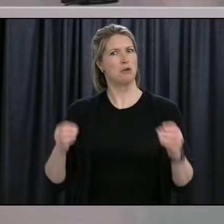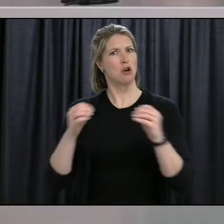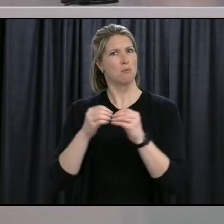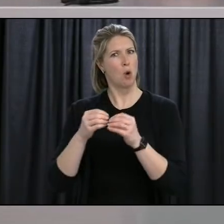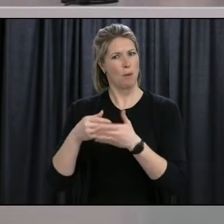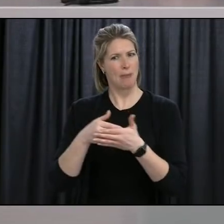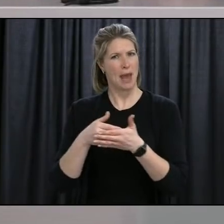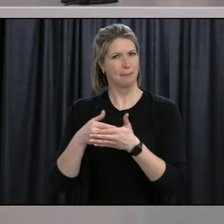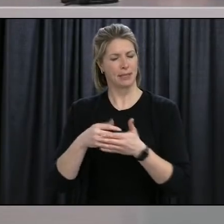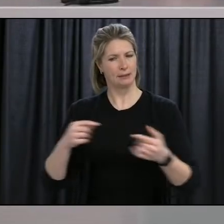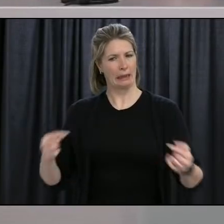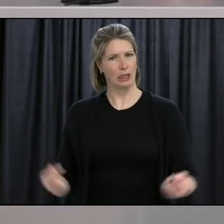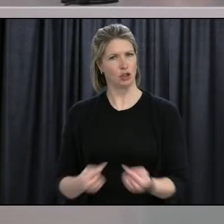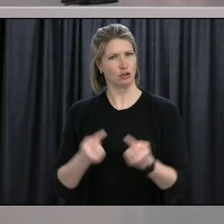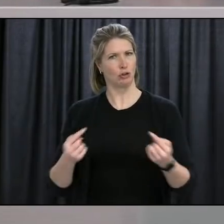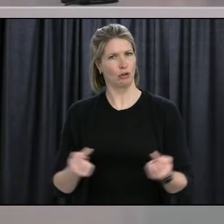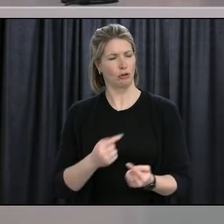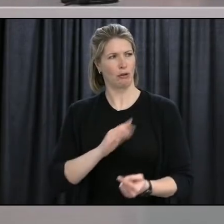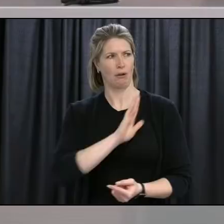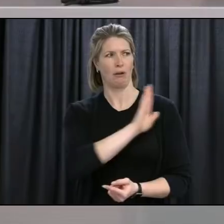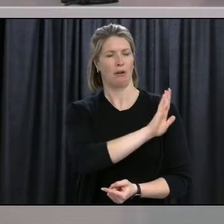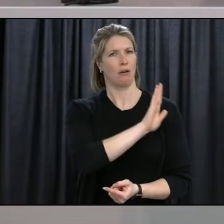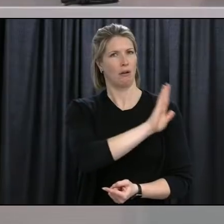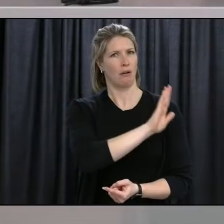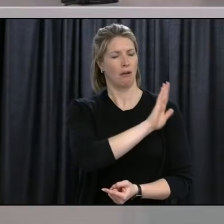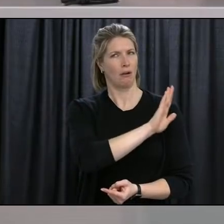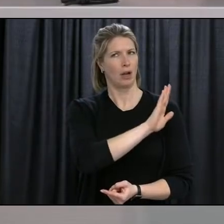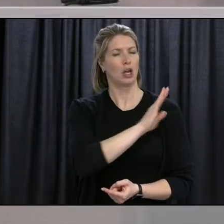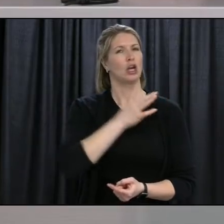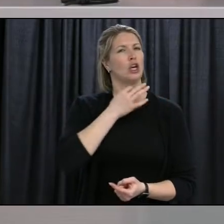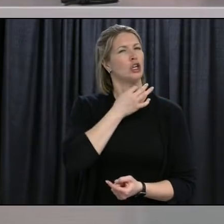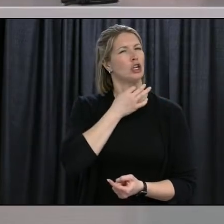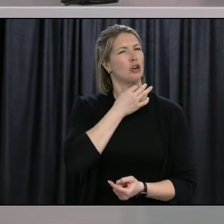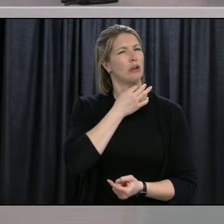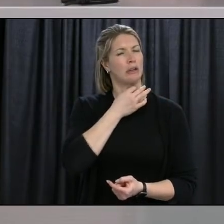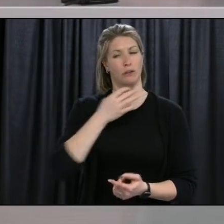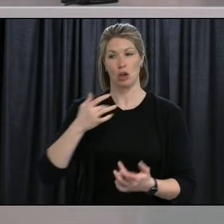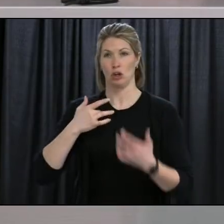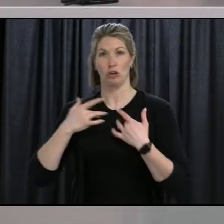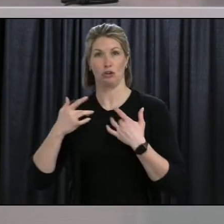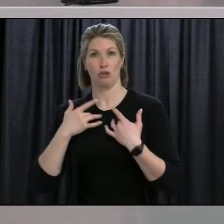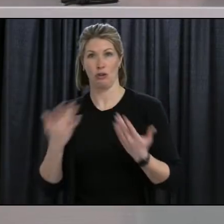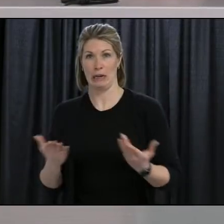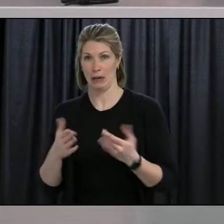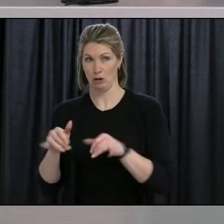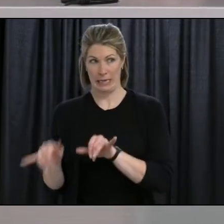or monitoring, and is it something that you consider to be of concern locally?